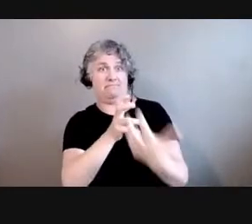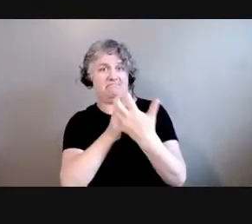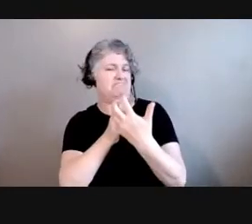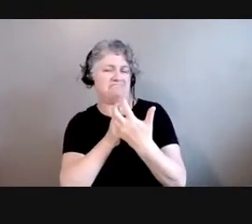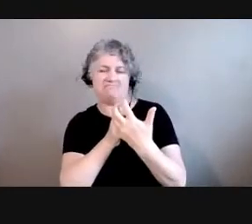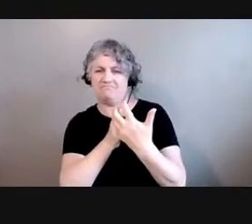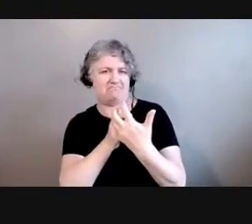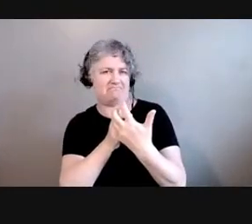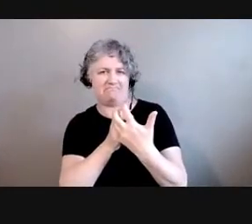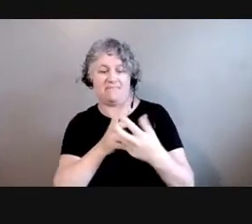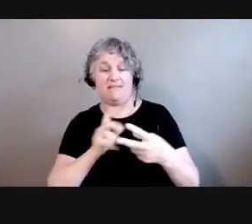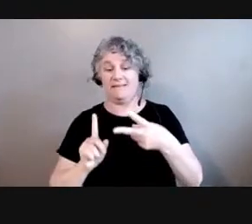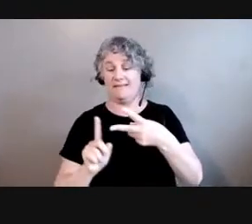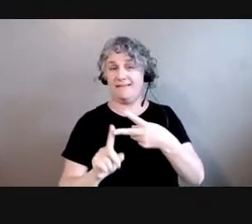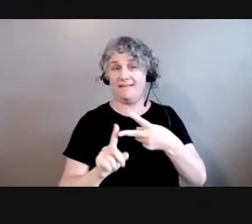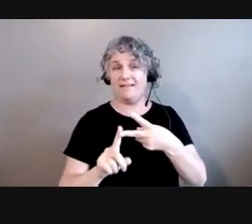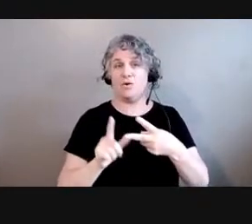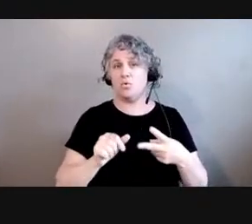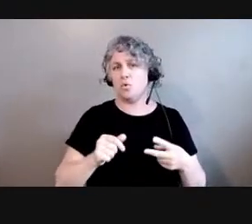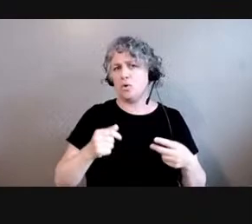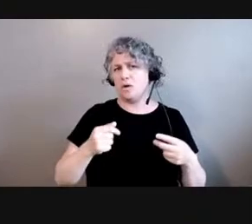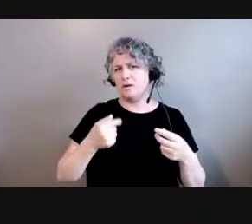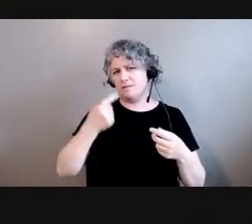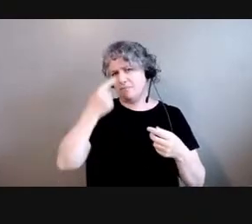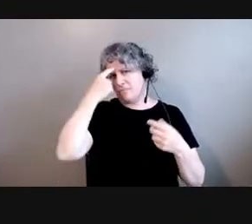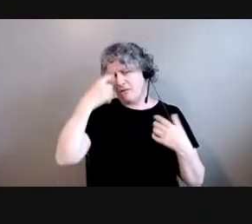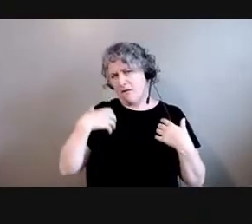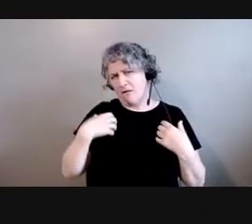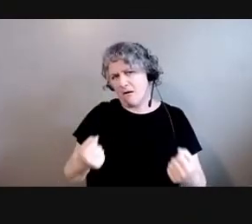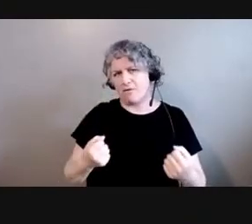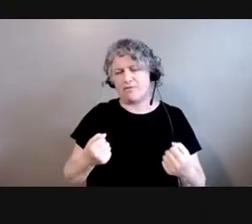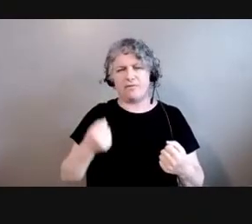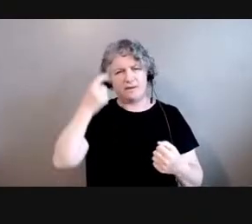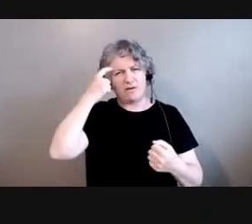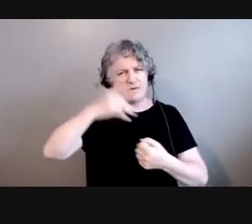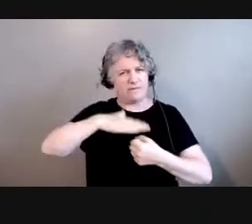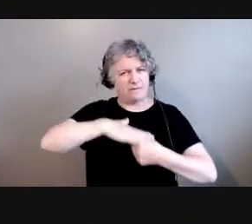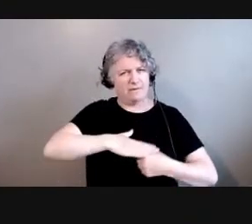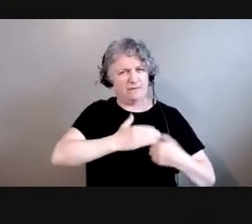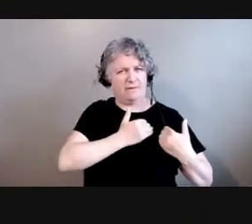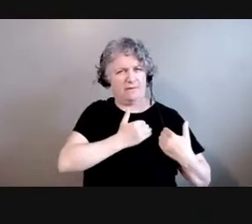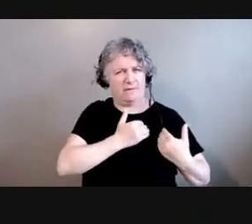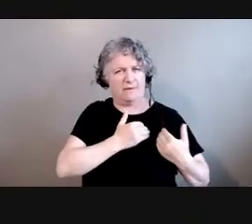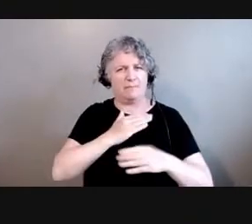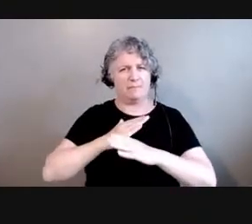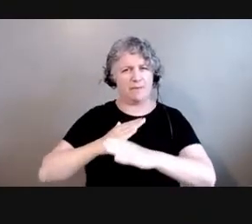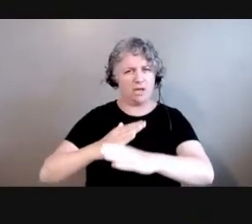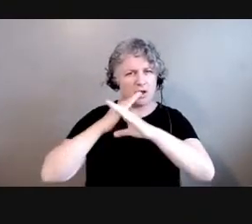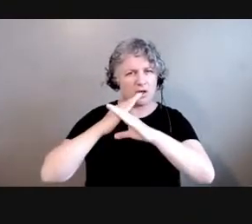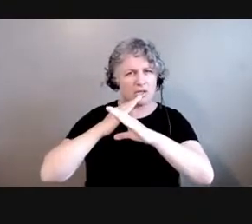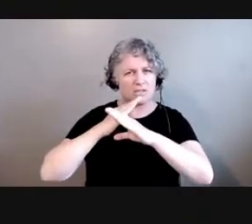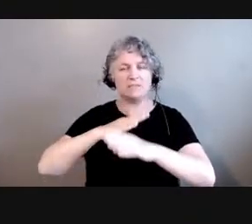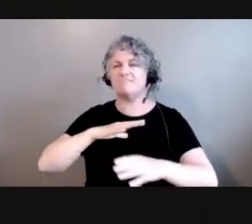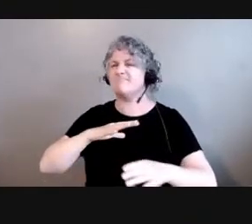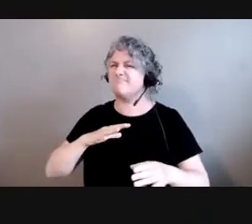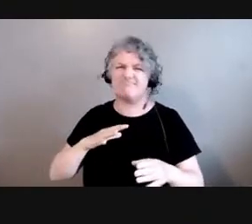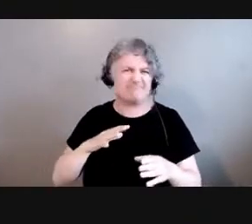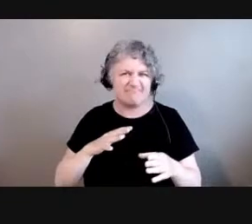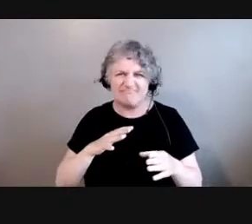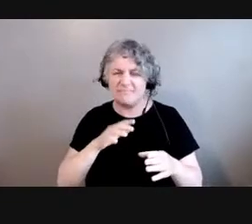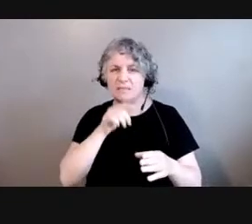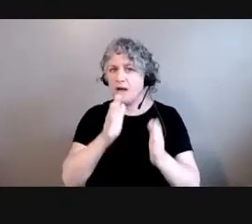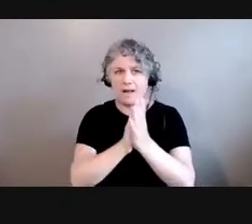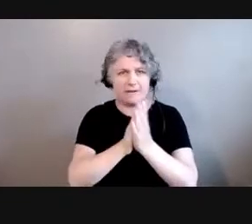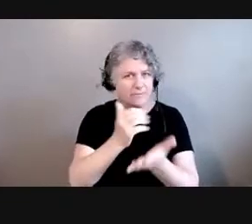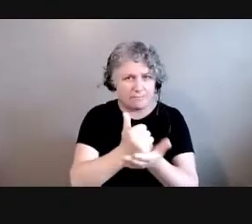and cognitive load barriers to advocating for ourselves. Those two things taken together end up meaning that even if